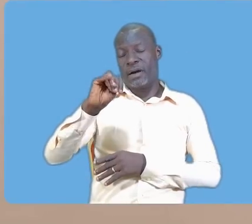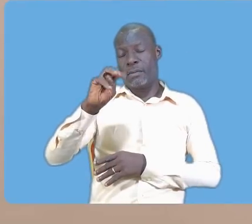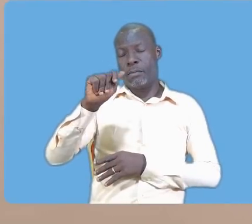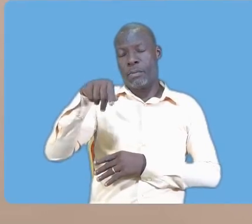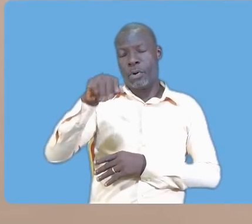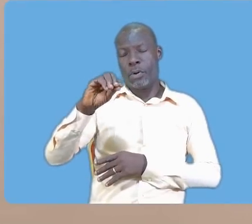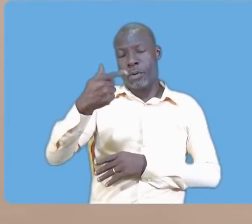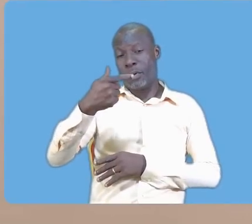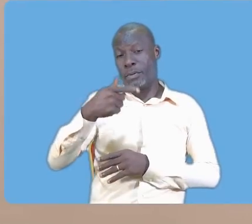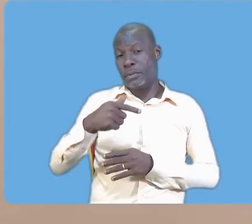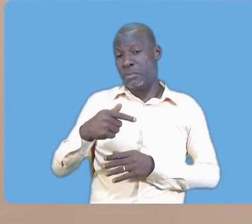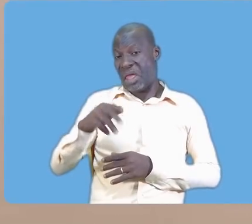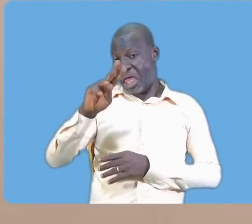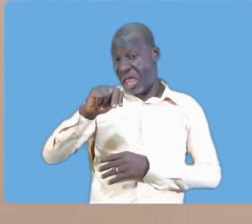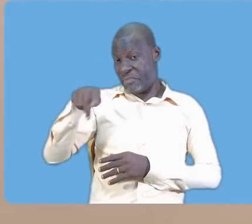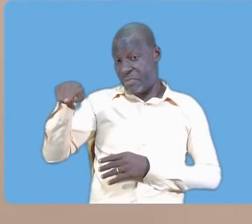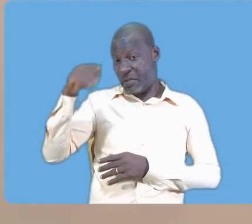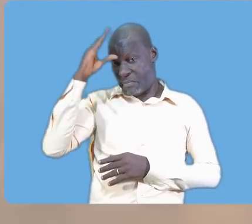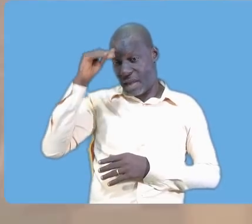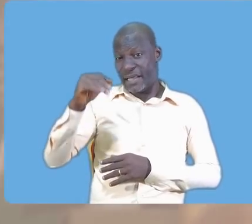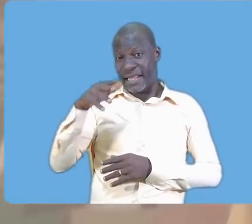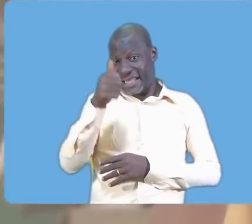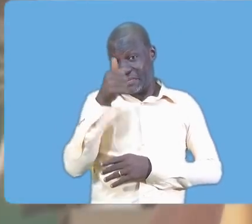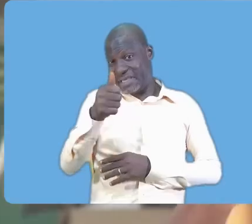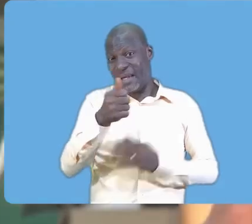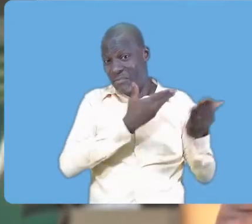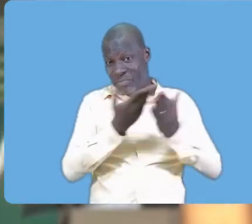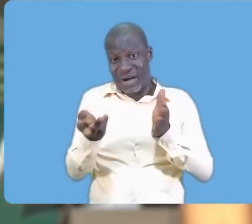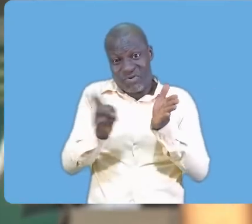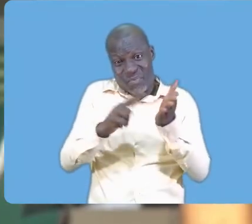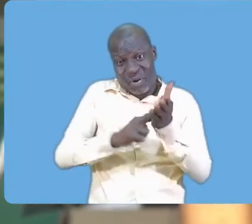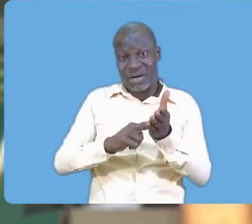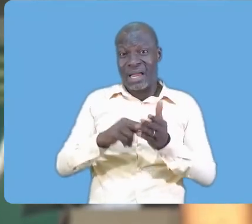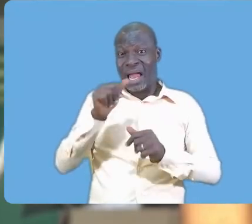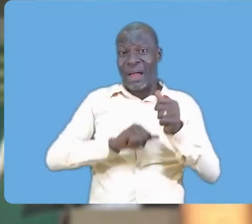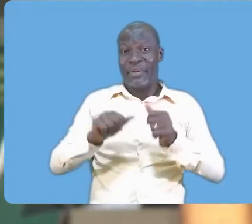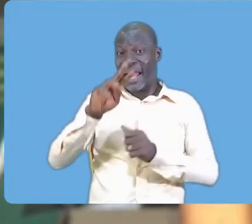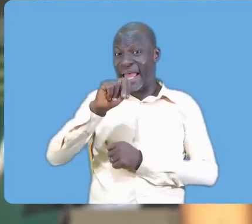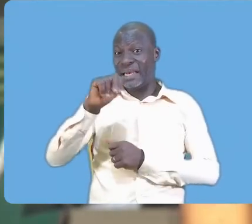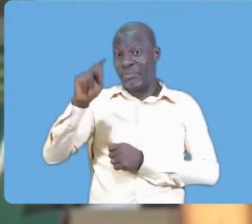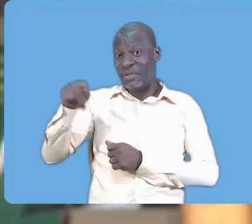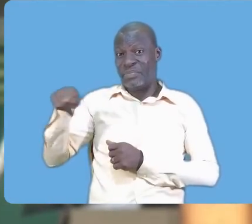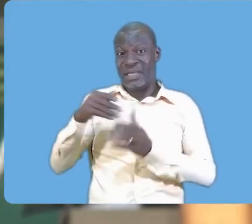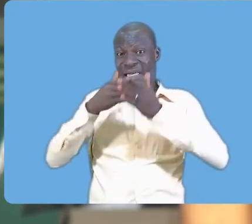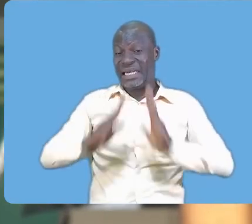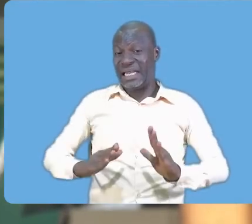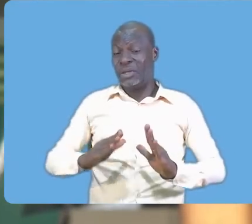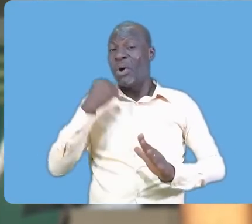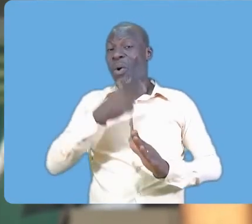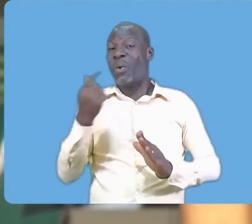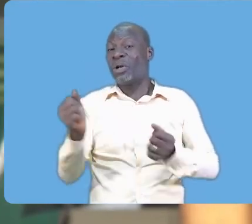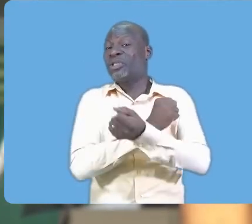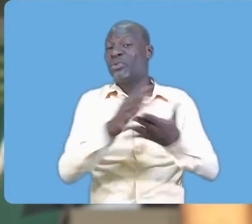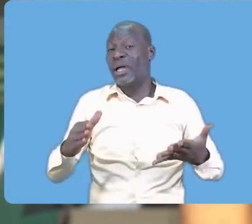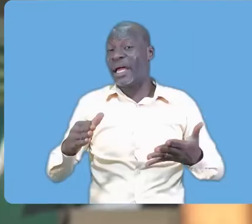onye MPP ni anyone wan de report wo aba abo MPP from panimfo din se om na hwe garam se ye kire e no kre wo anya no kre wo en de